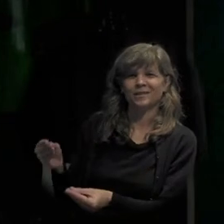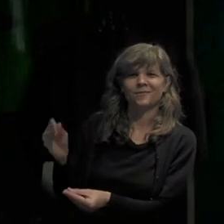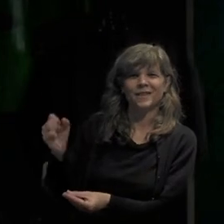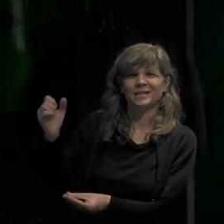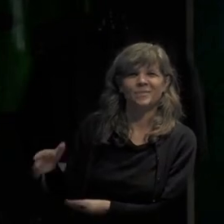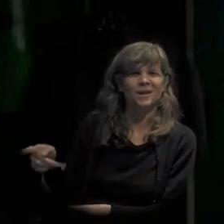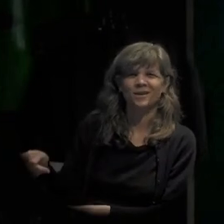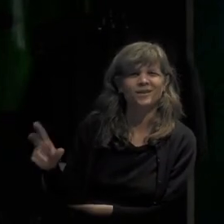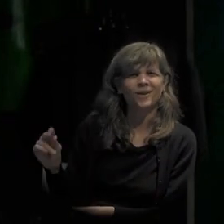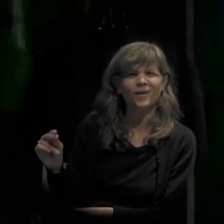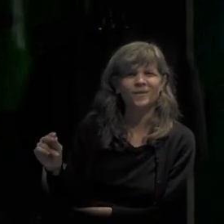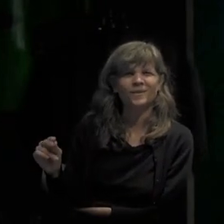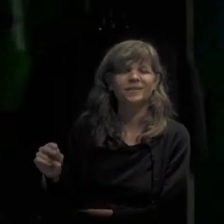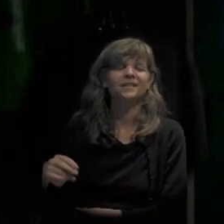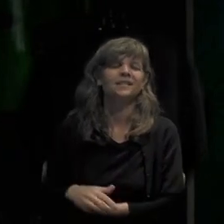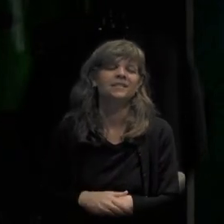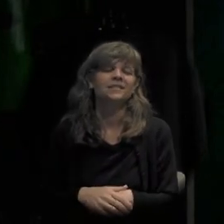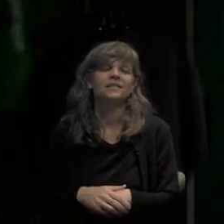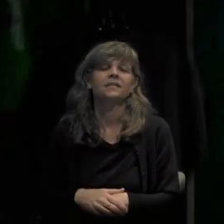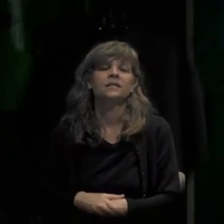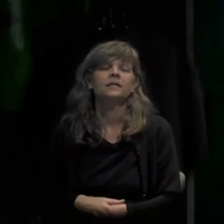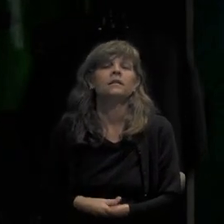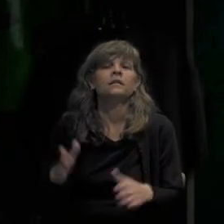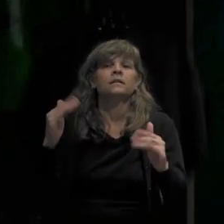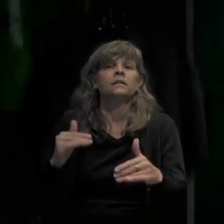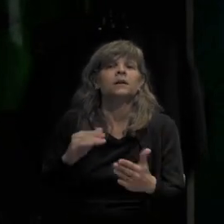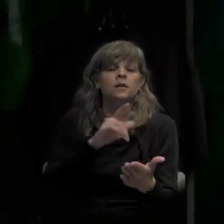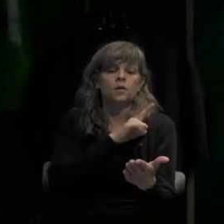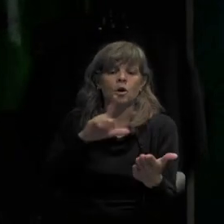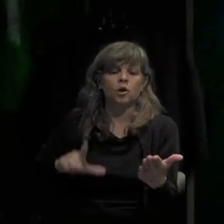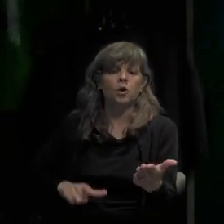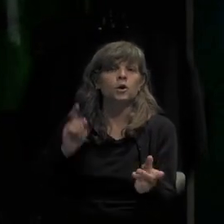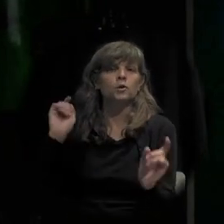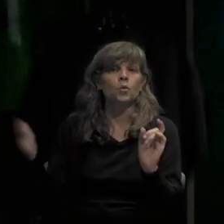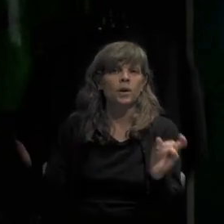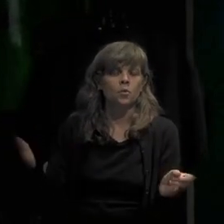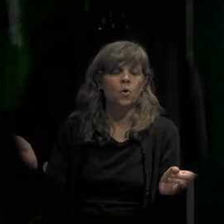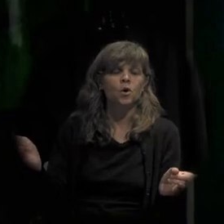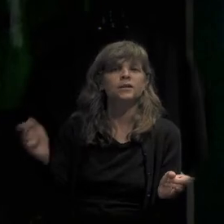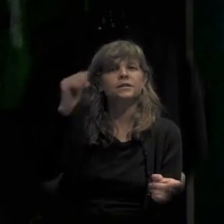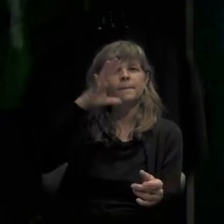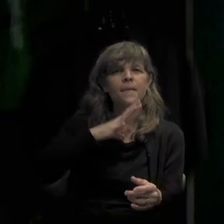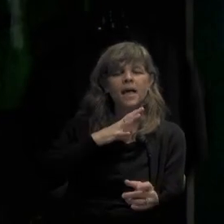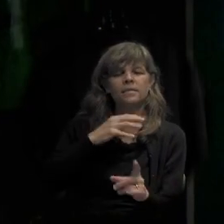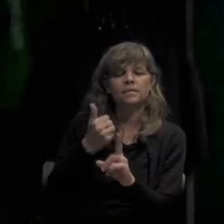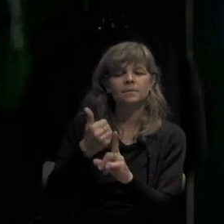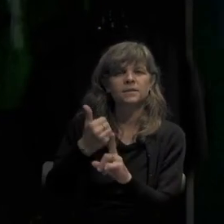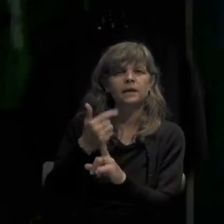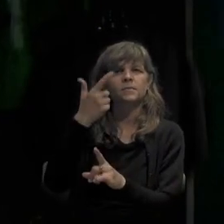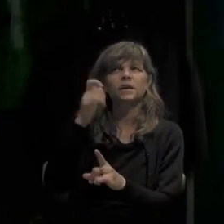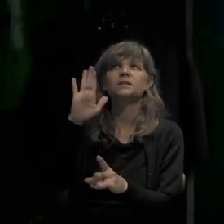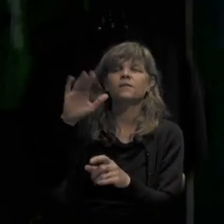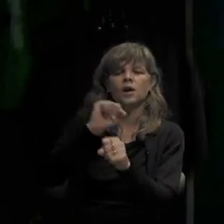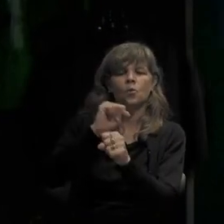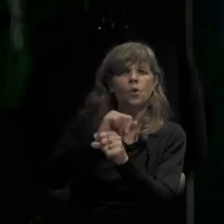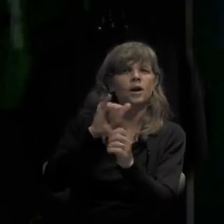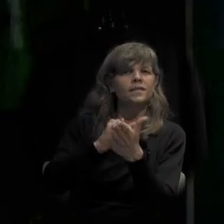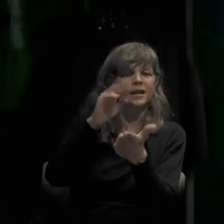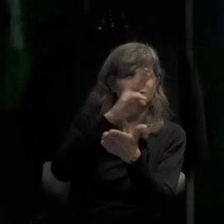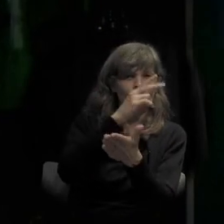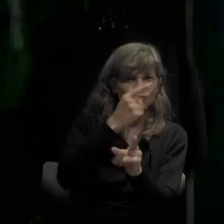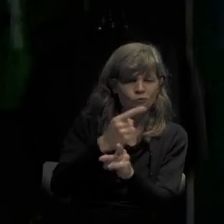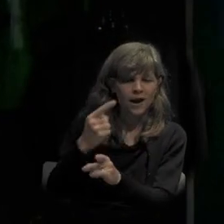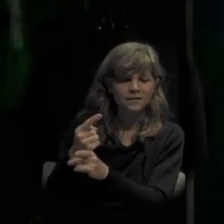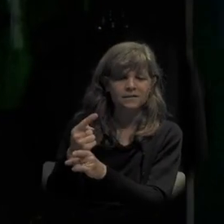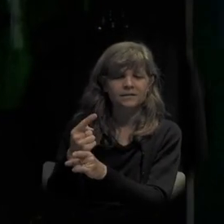The Lord rewards every man for his righteousness and his faithfulness. For the Lord gave you into my hand today, and I would not put out my hand against the Lord's